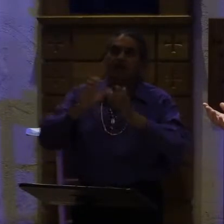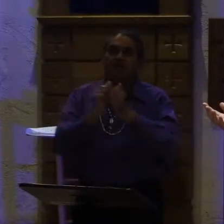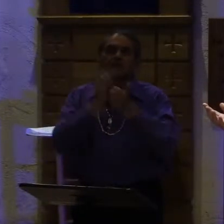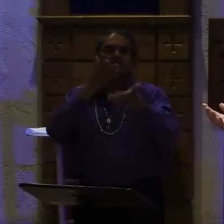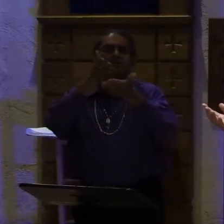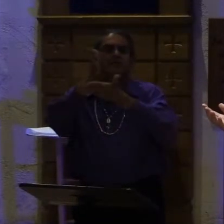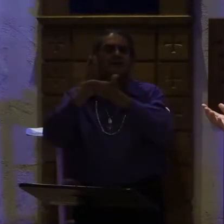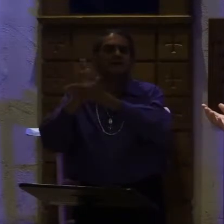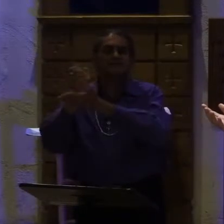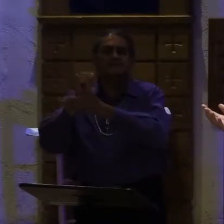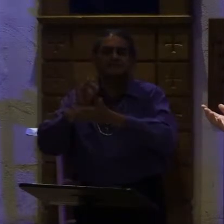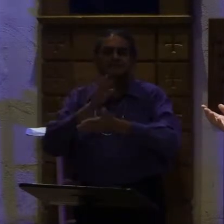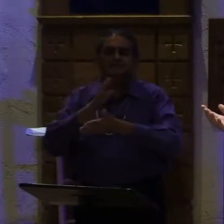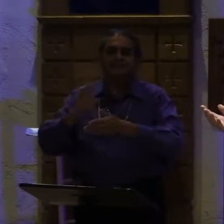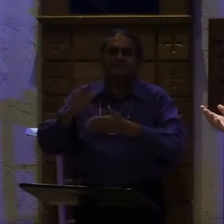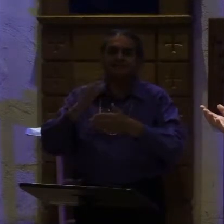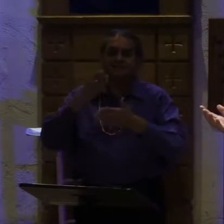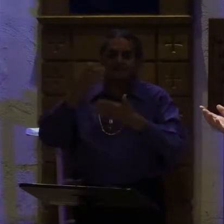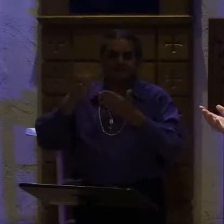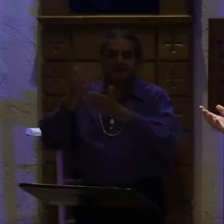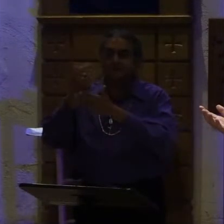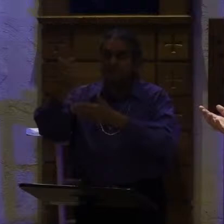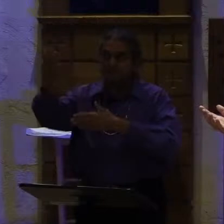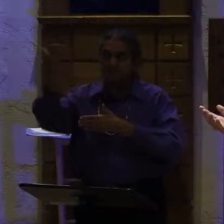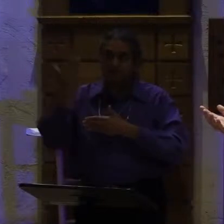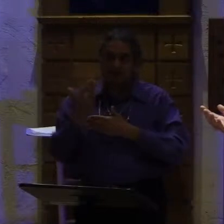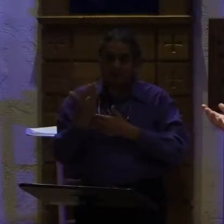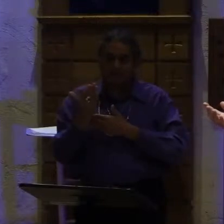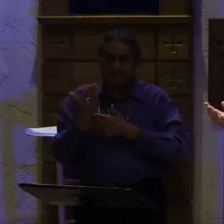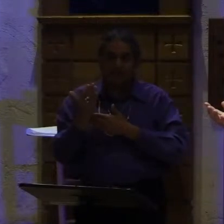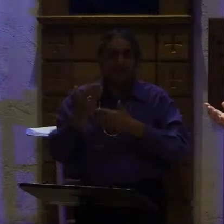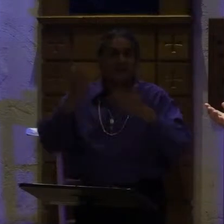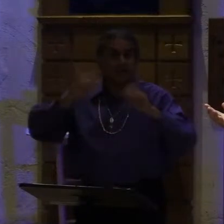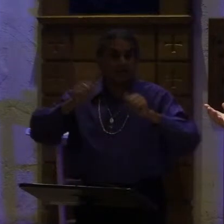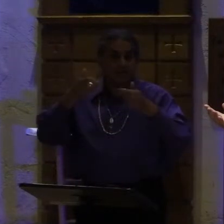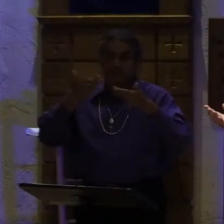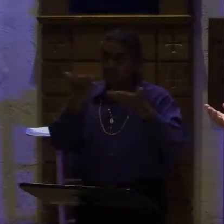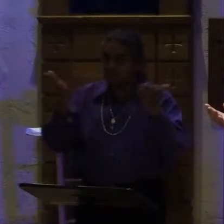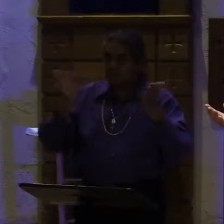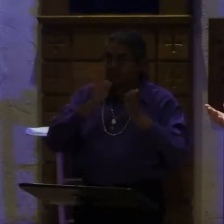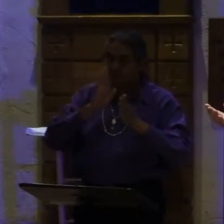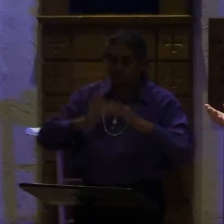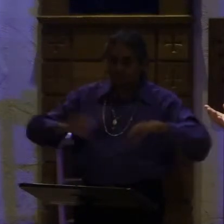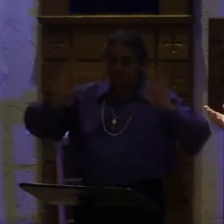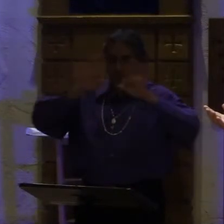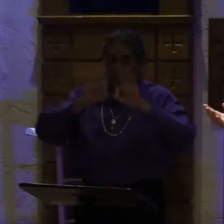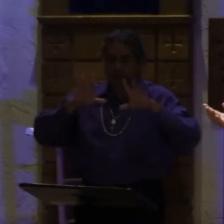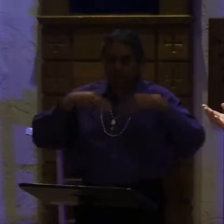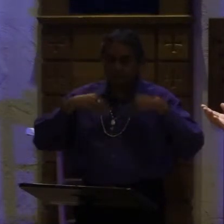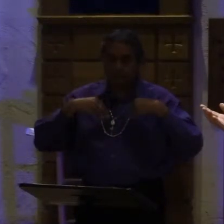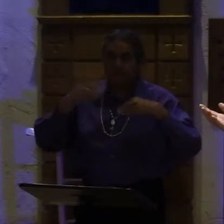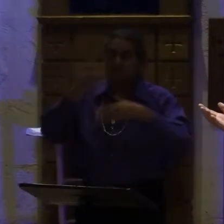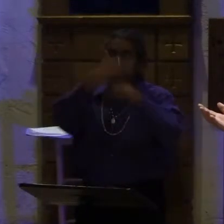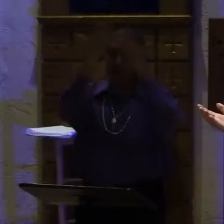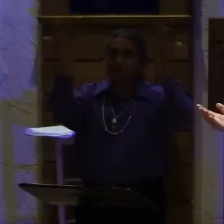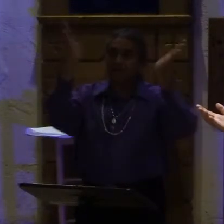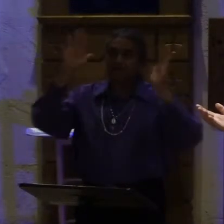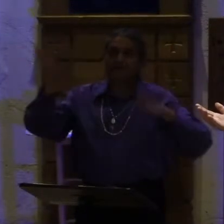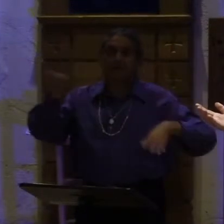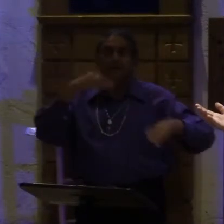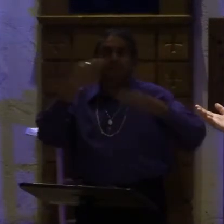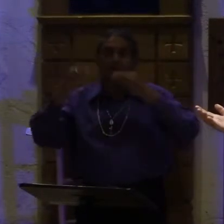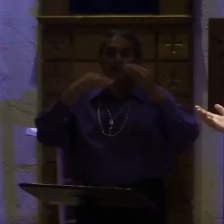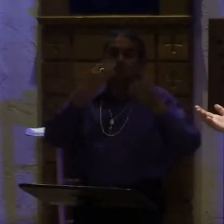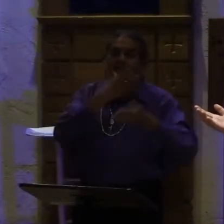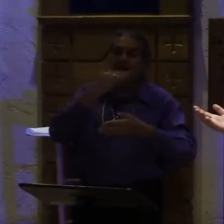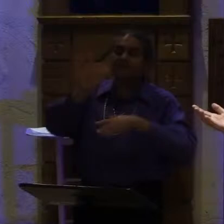righteous deeds at his coming. May we be worthy to possess the heavenly banquet and the